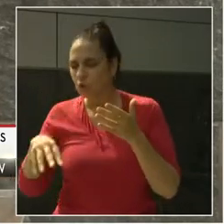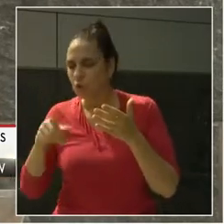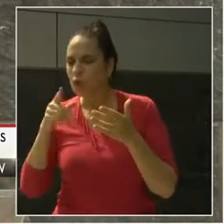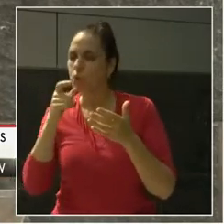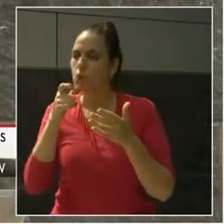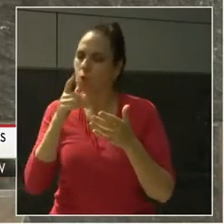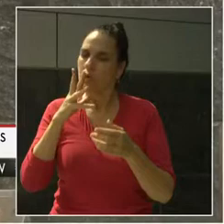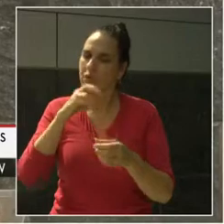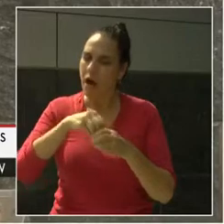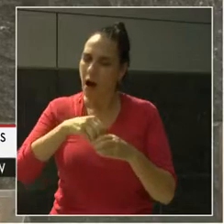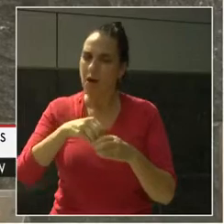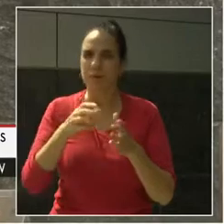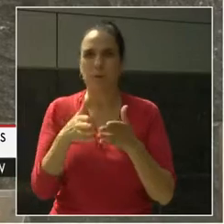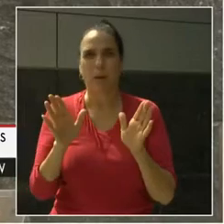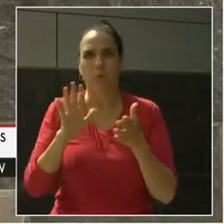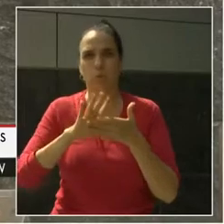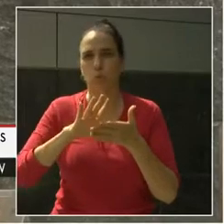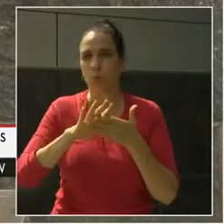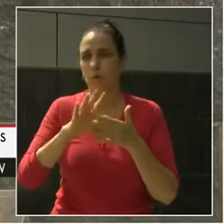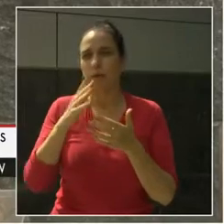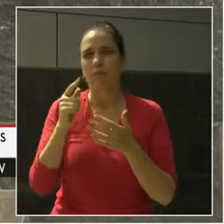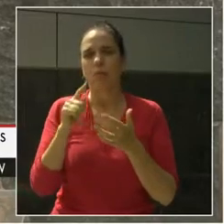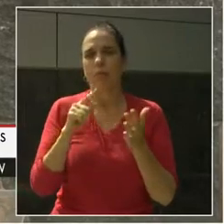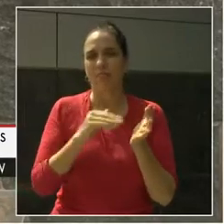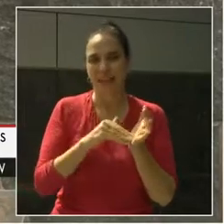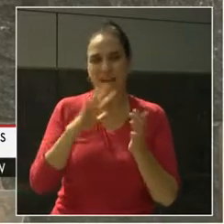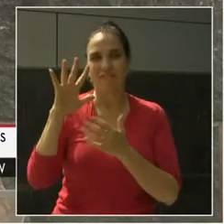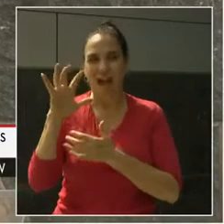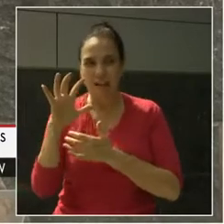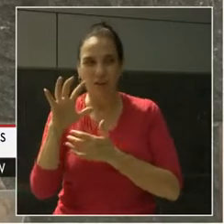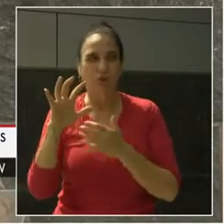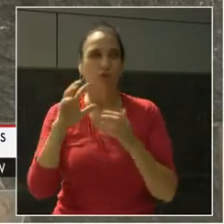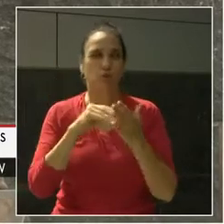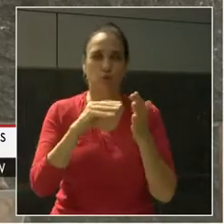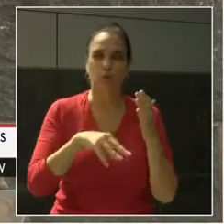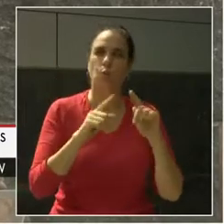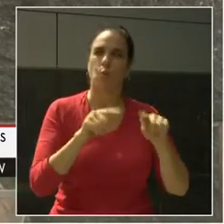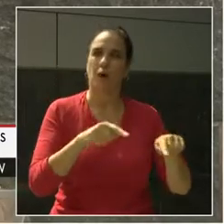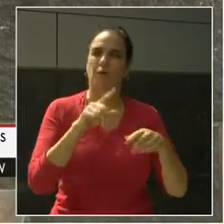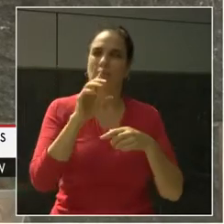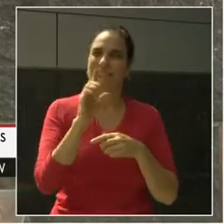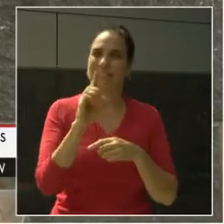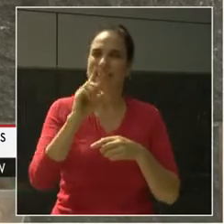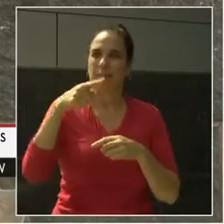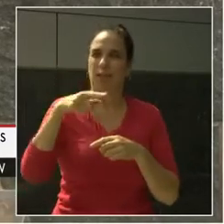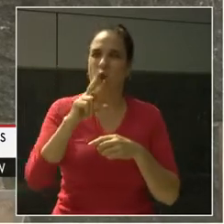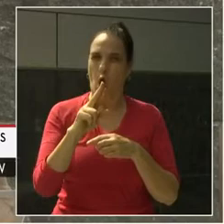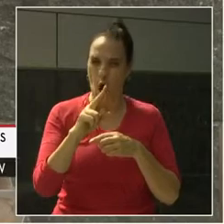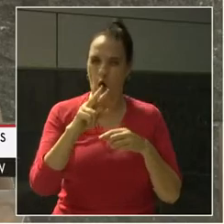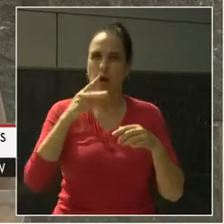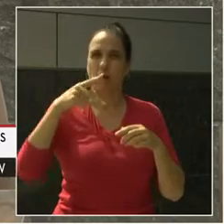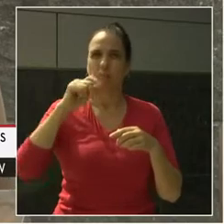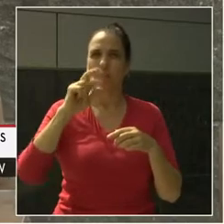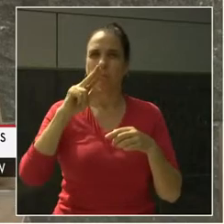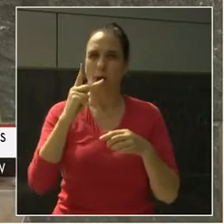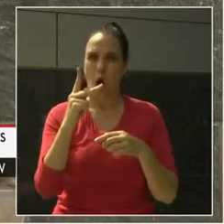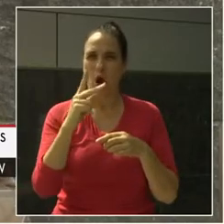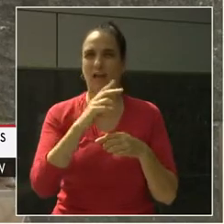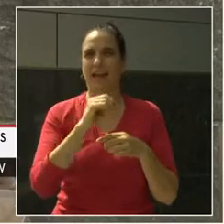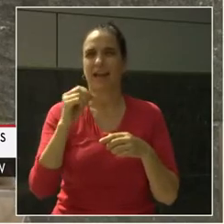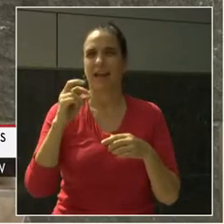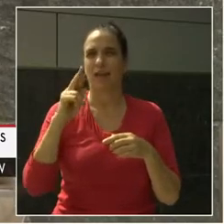possible. The 1,500 students that went to DPR, Parks and Recreation Boost Camps, and all